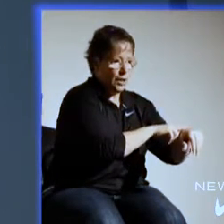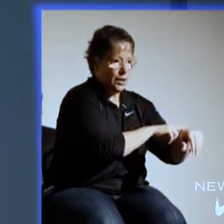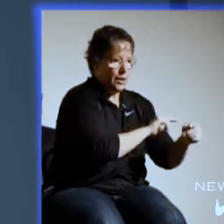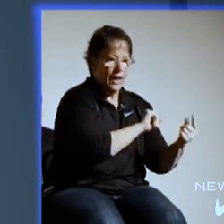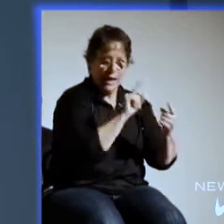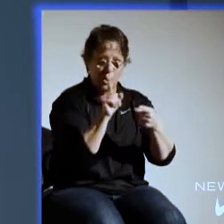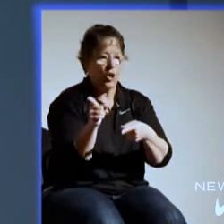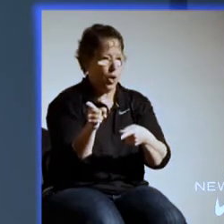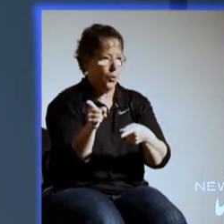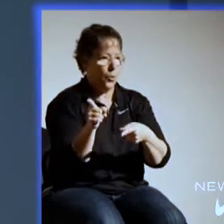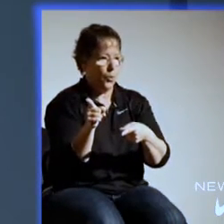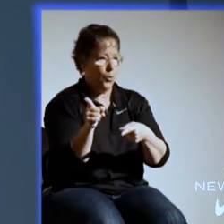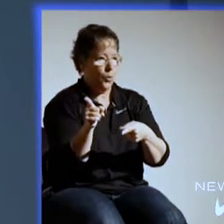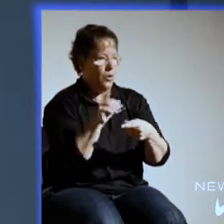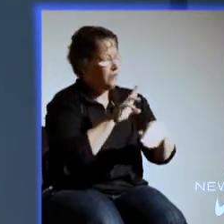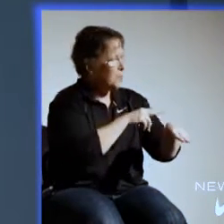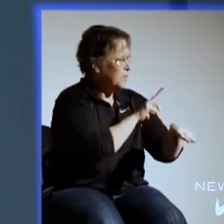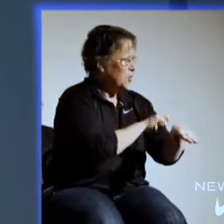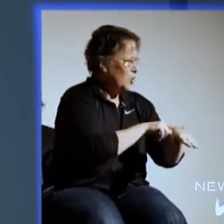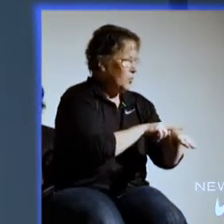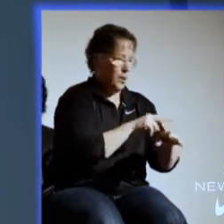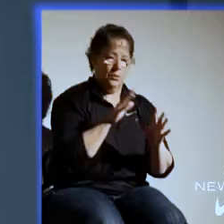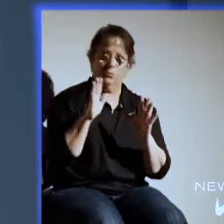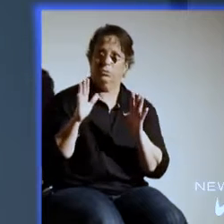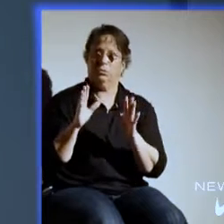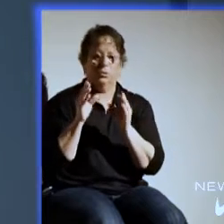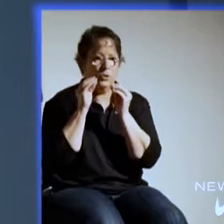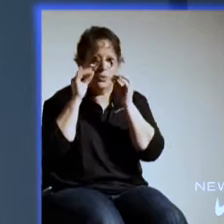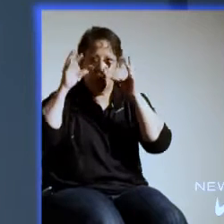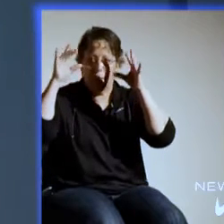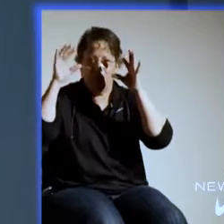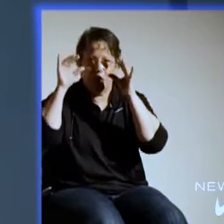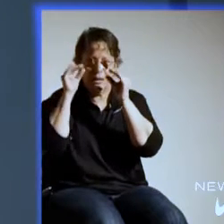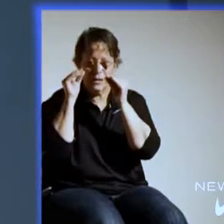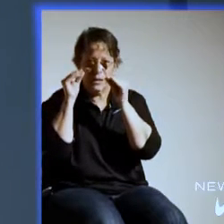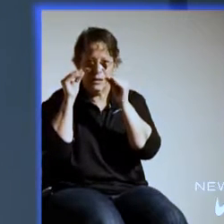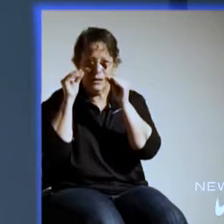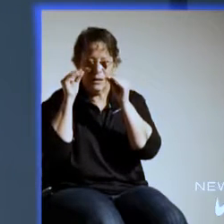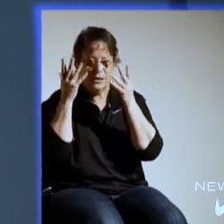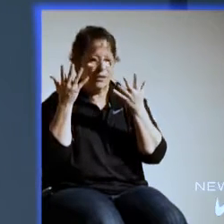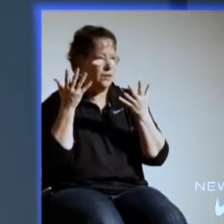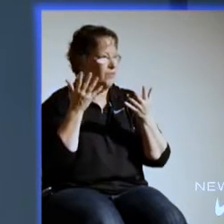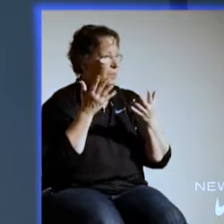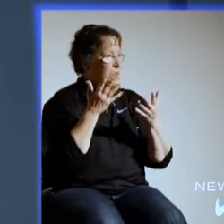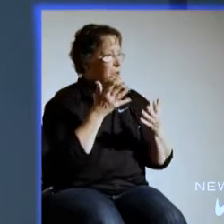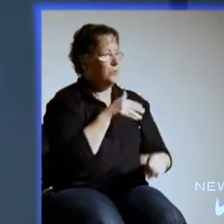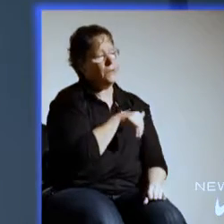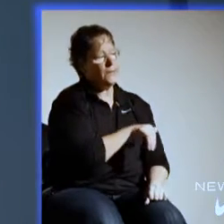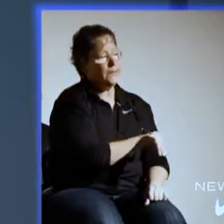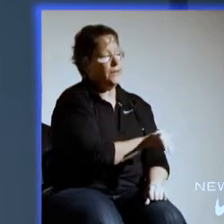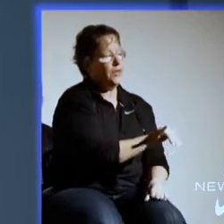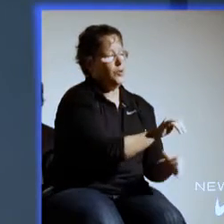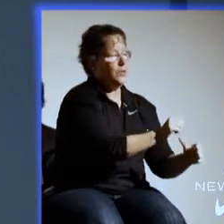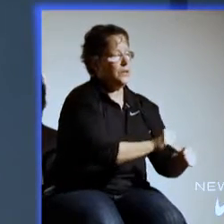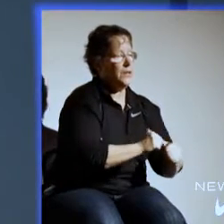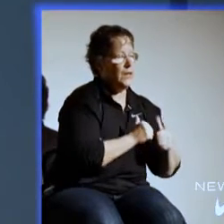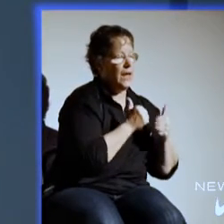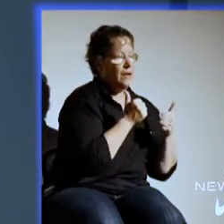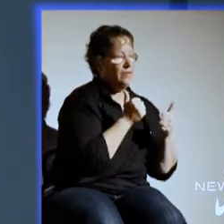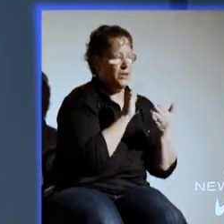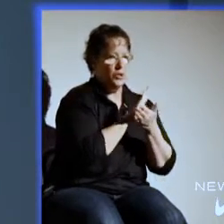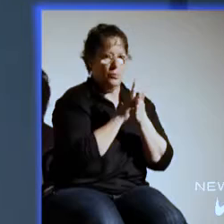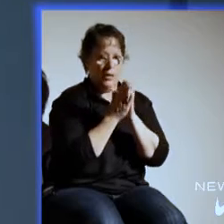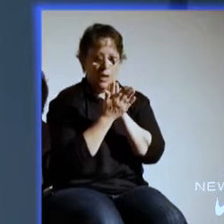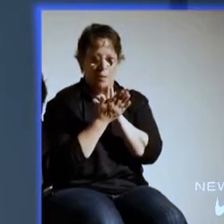the ordinary to the extraordinary, from your stable life to being stretched by God.